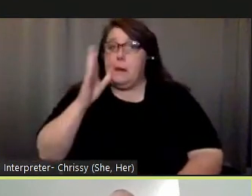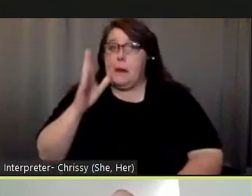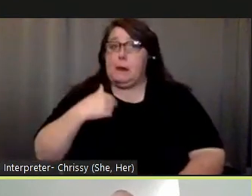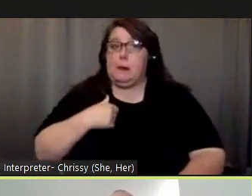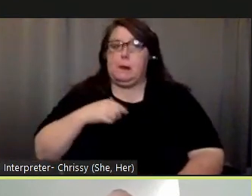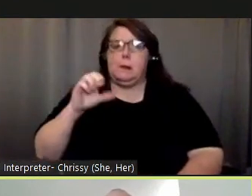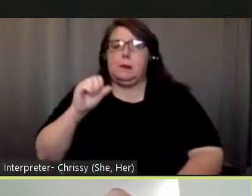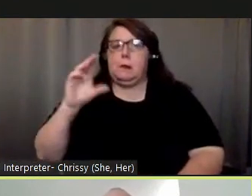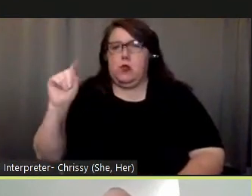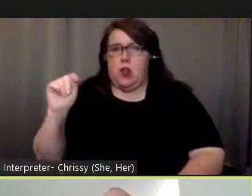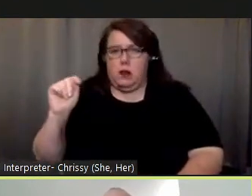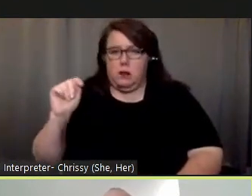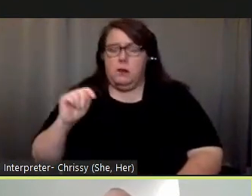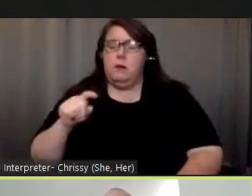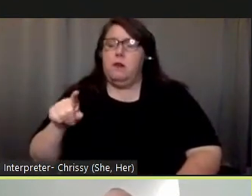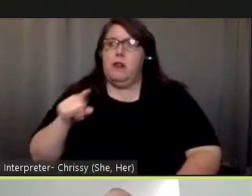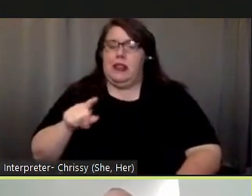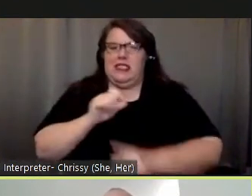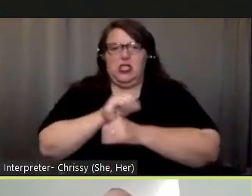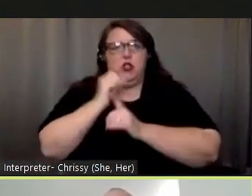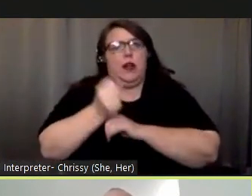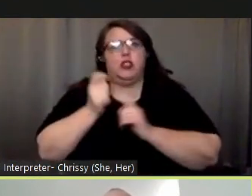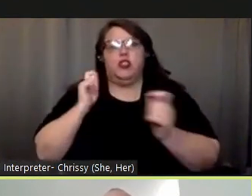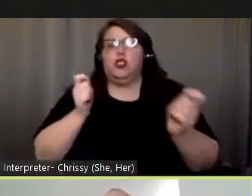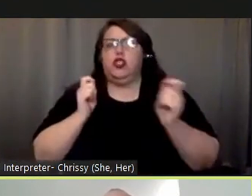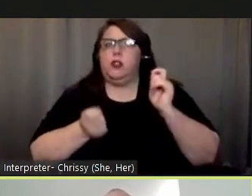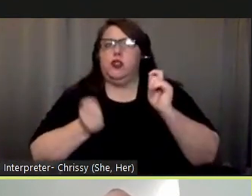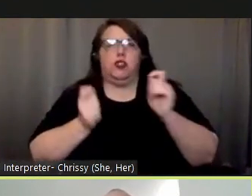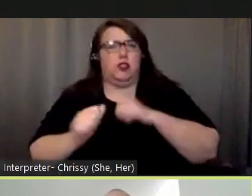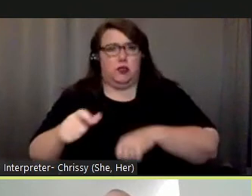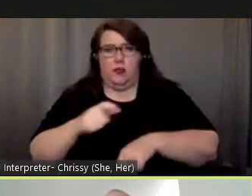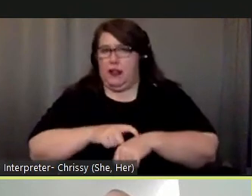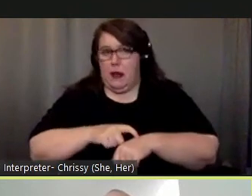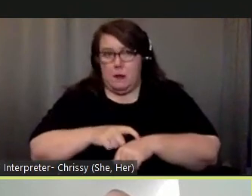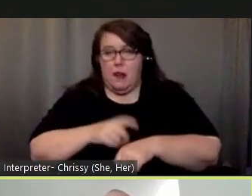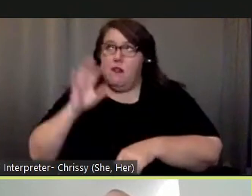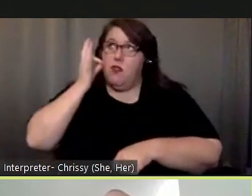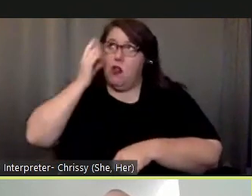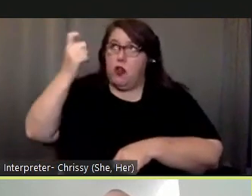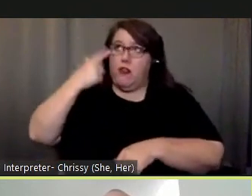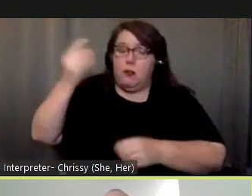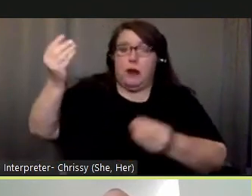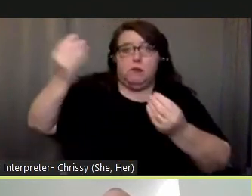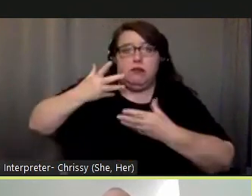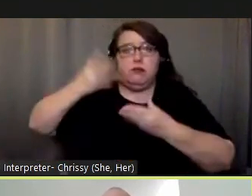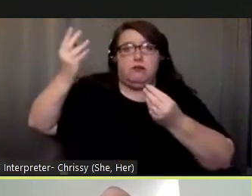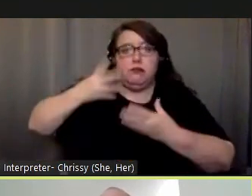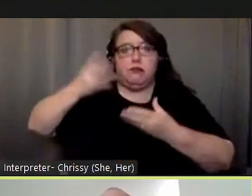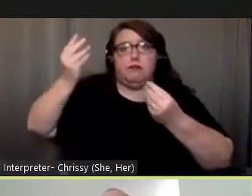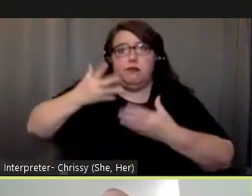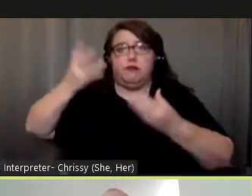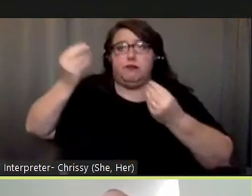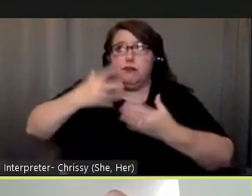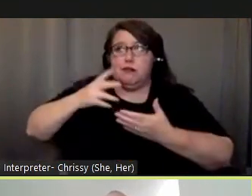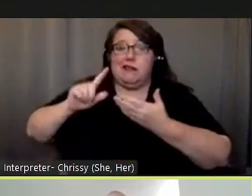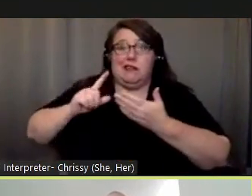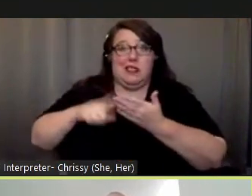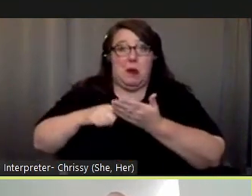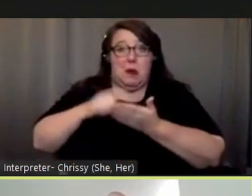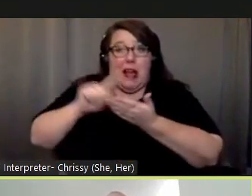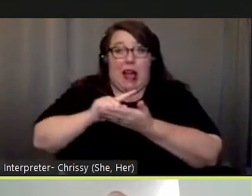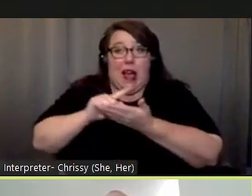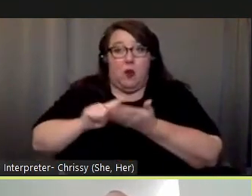situation, and we are getting updated information and updated communication from the federal government on sometimes an hourly basis.